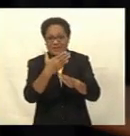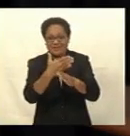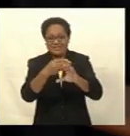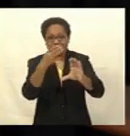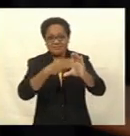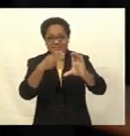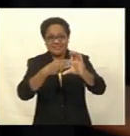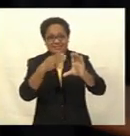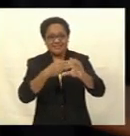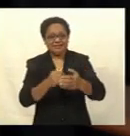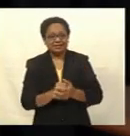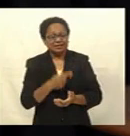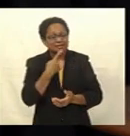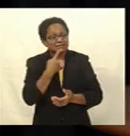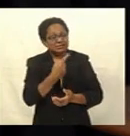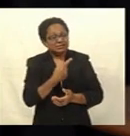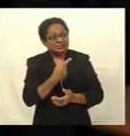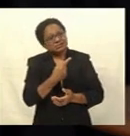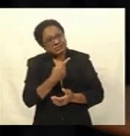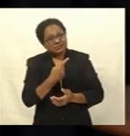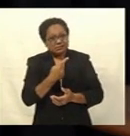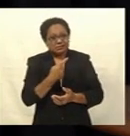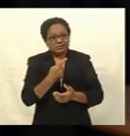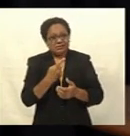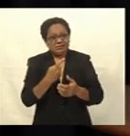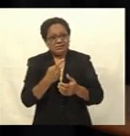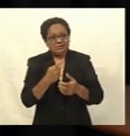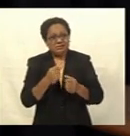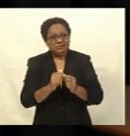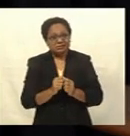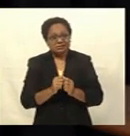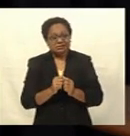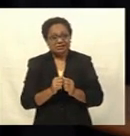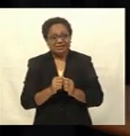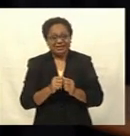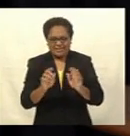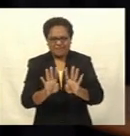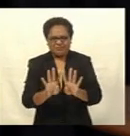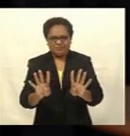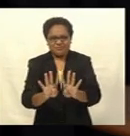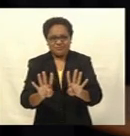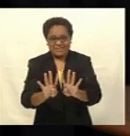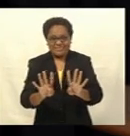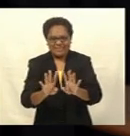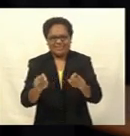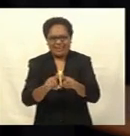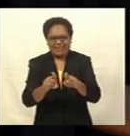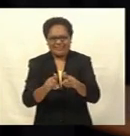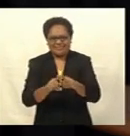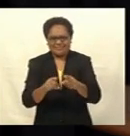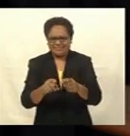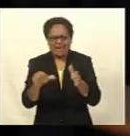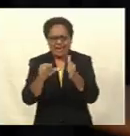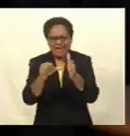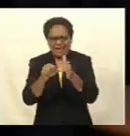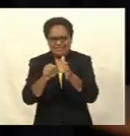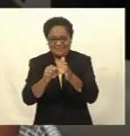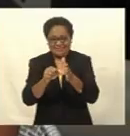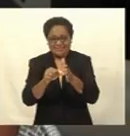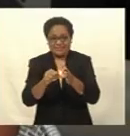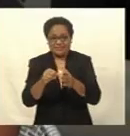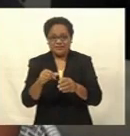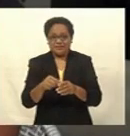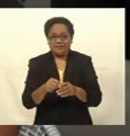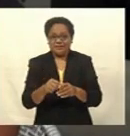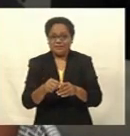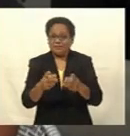almost like I would say a frontline war zone kind of situation in Fiji. But I've